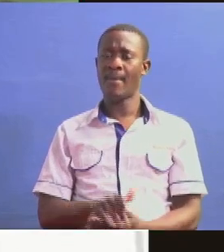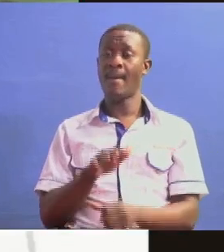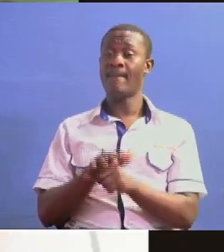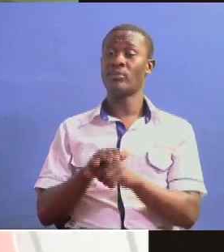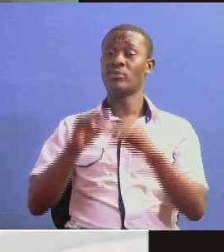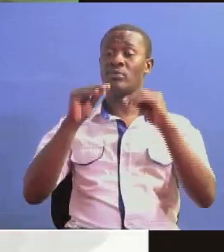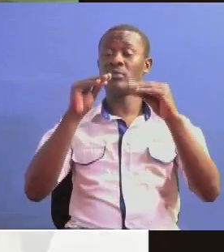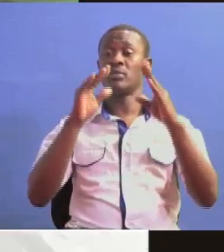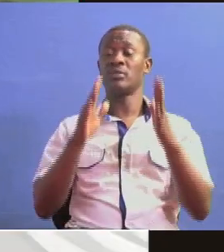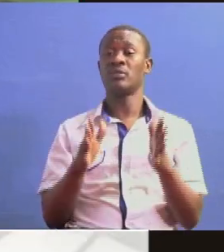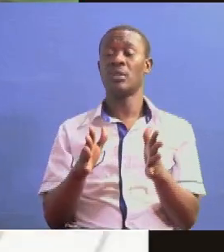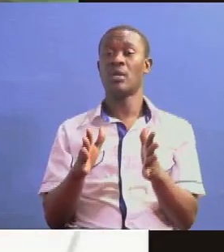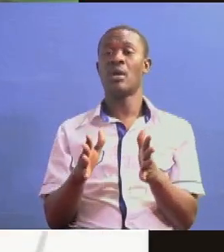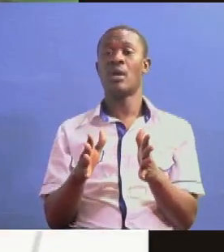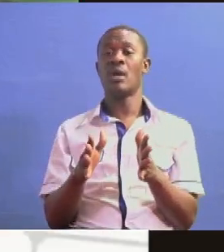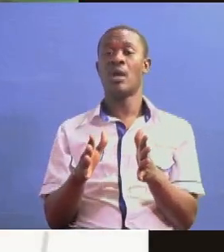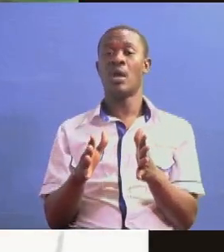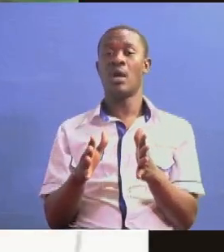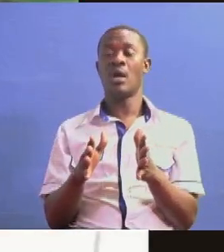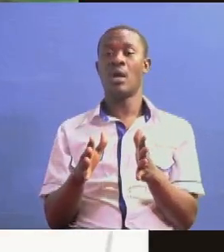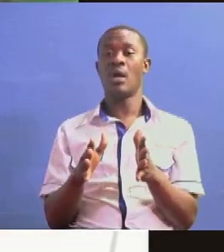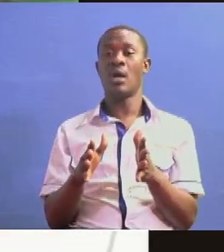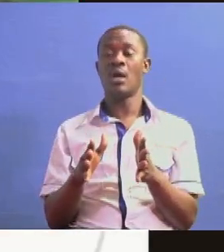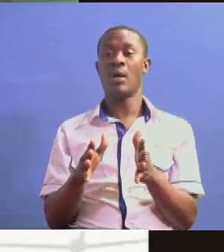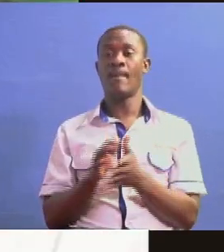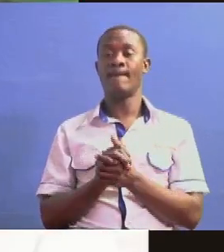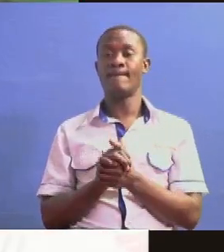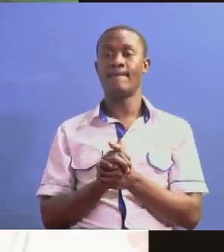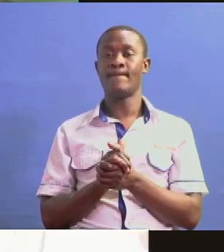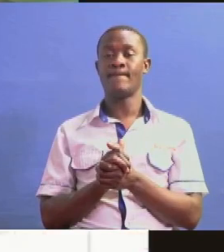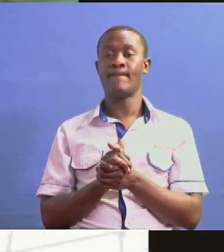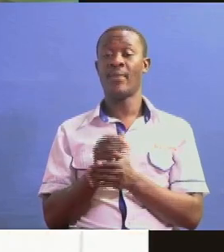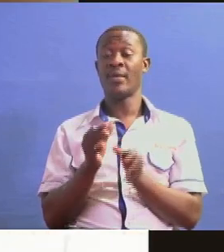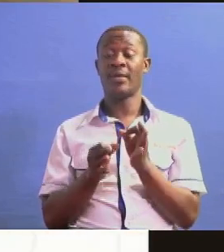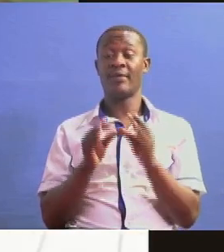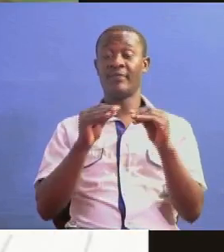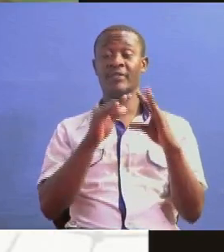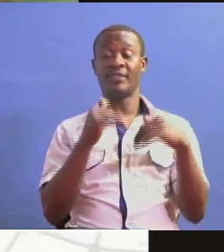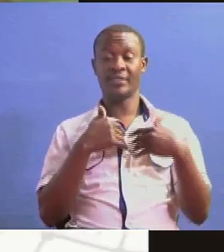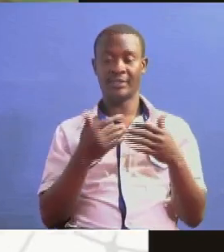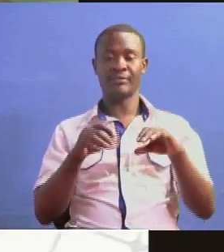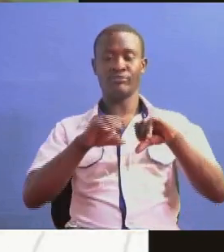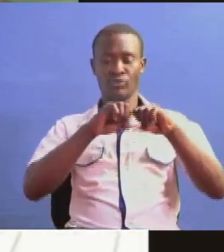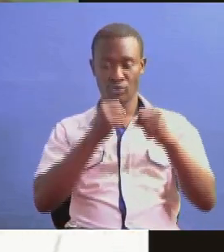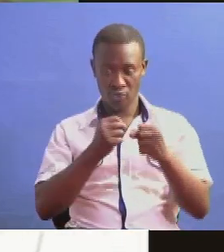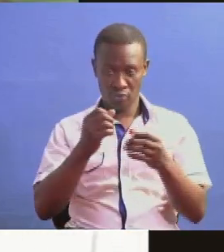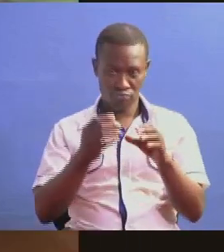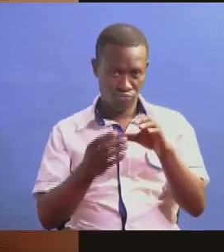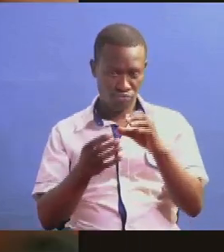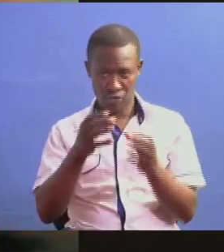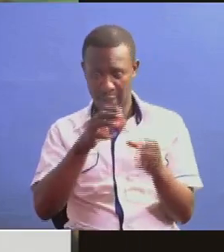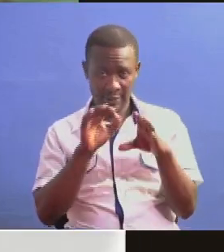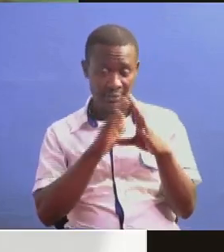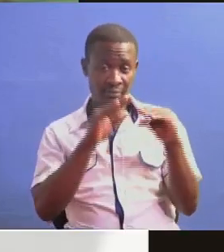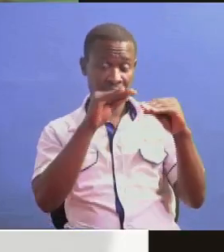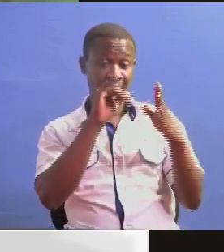of the teachers are such that if a teacher is a social sciences teacher,